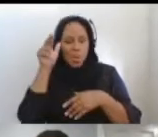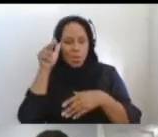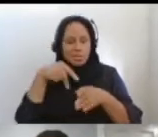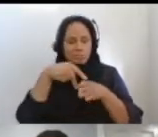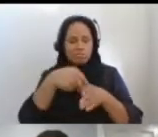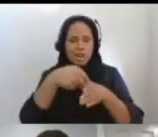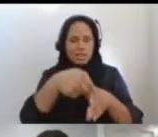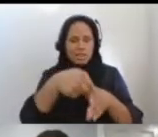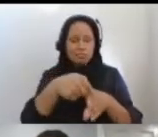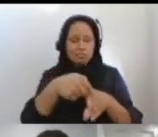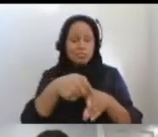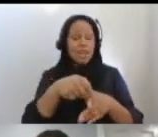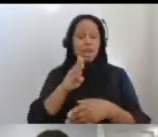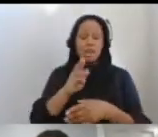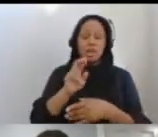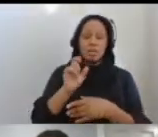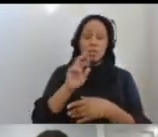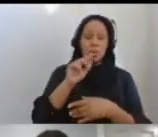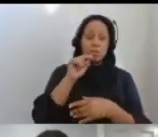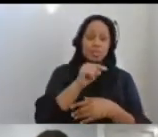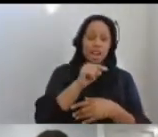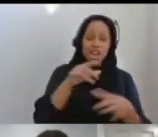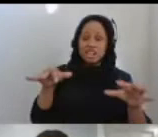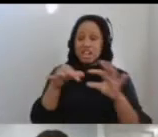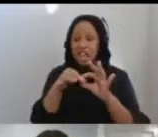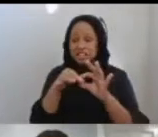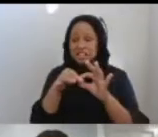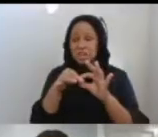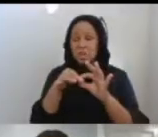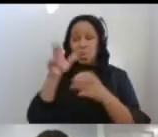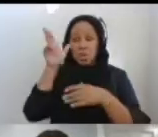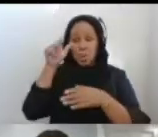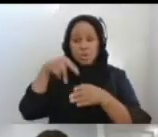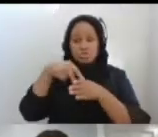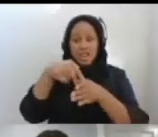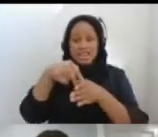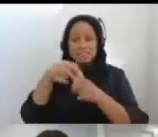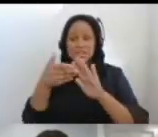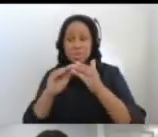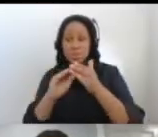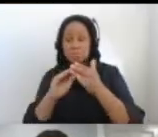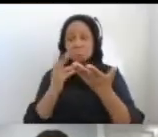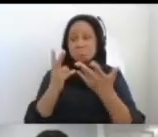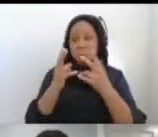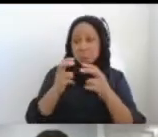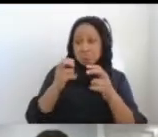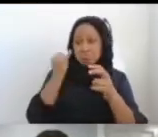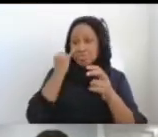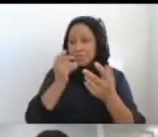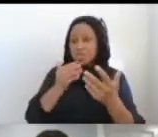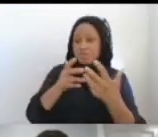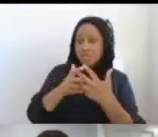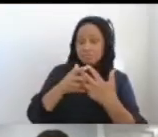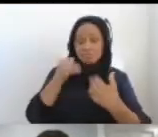build those connections with horseback riding services in the community and see if it's a good fit. And if it's a good fit, then